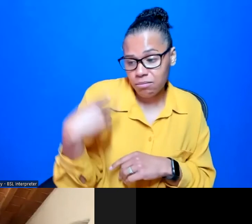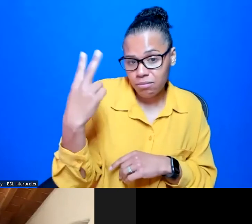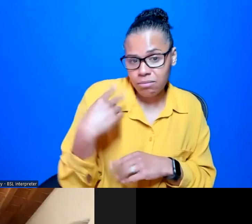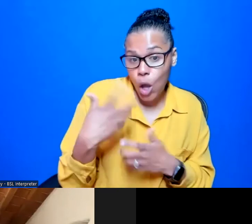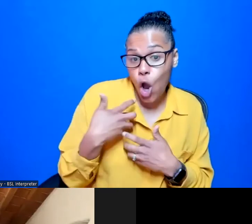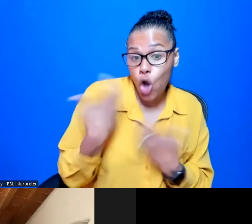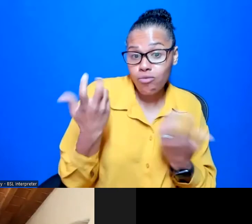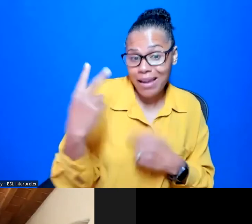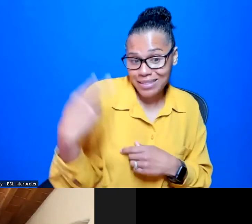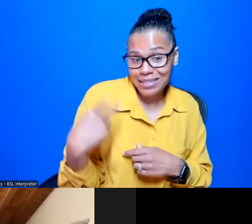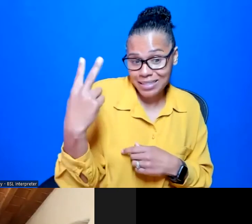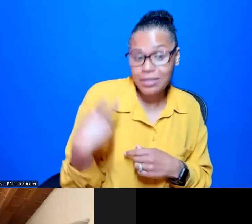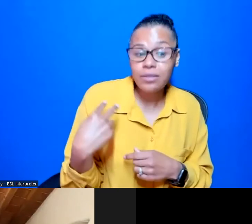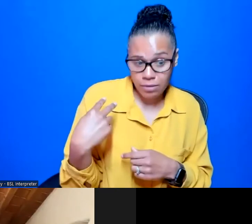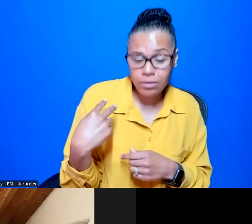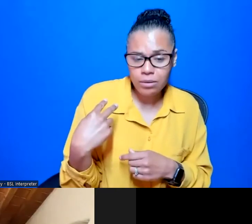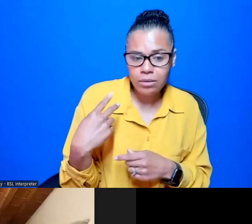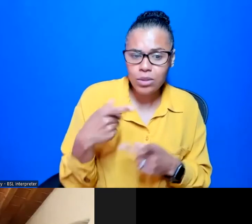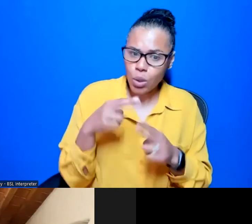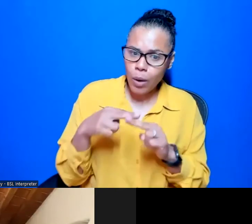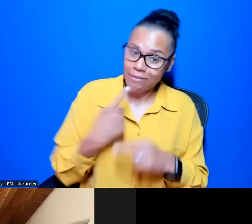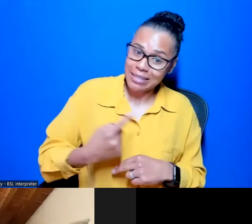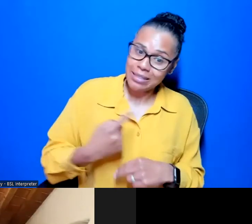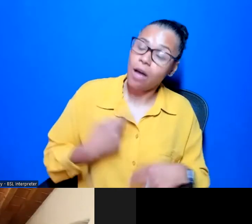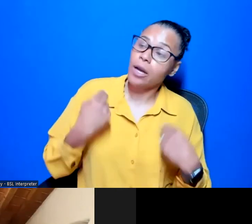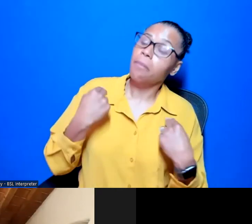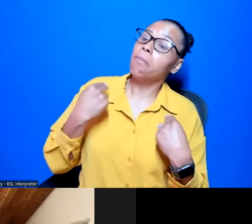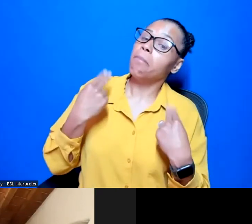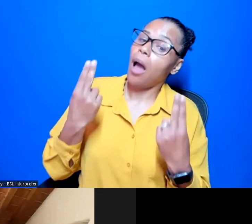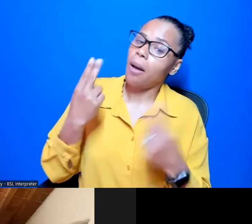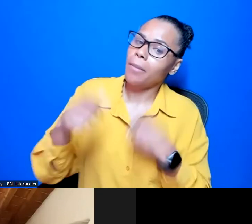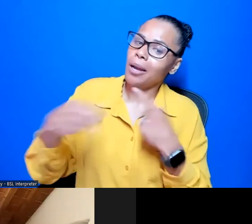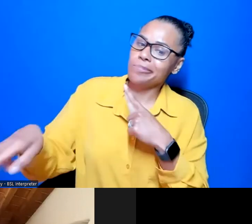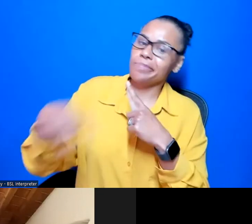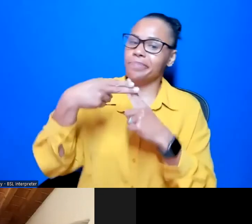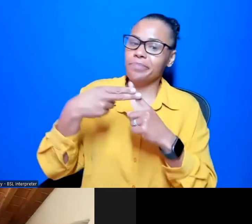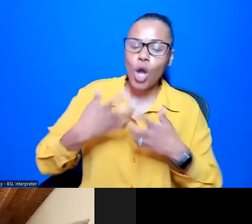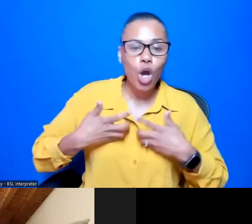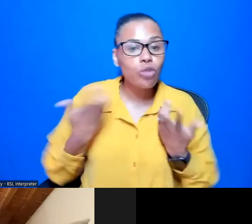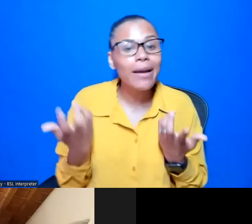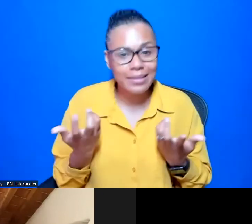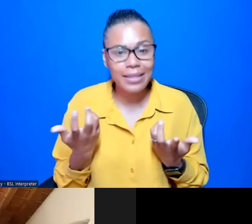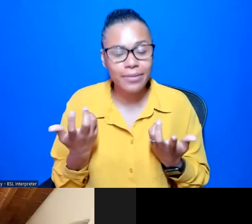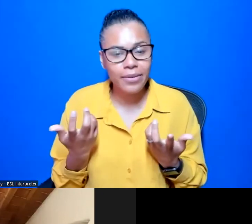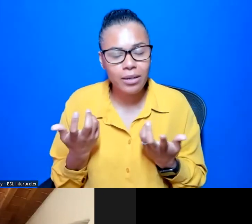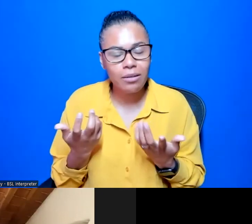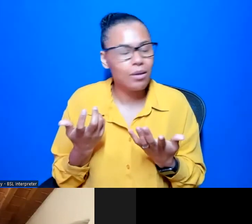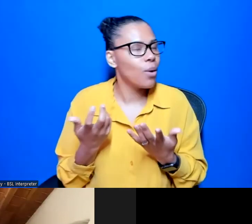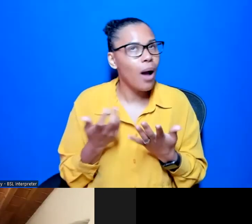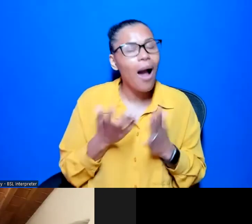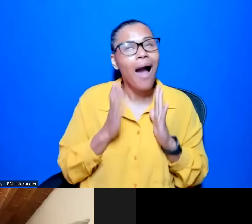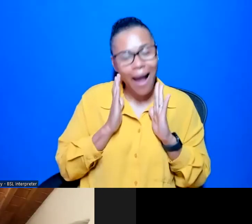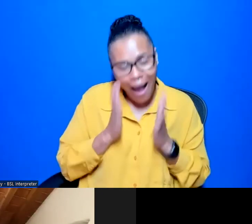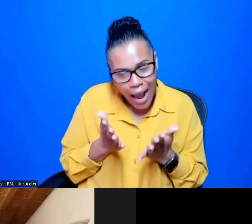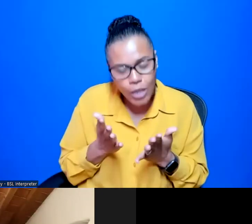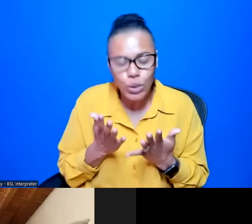aggressive if you really put yourself forward, because they look at you more aggressive. And I think you just have to, I really had to work on